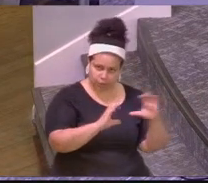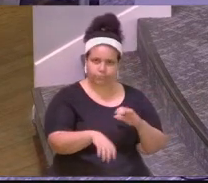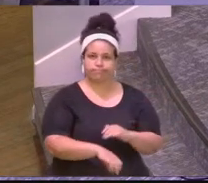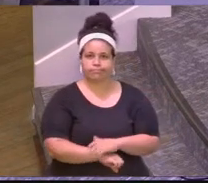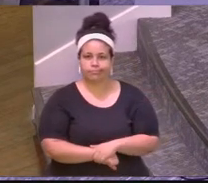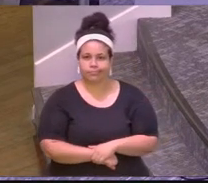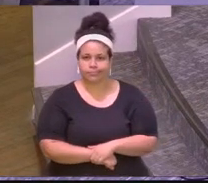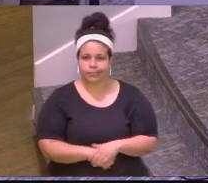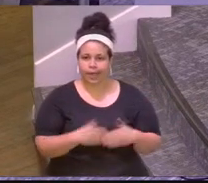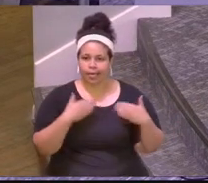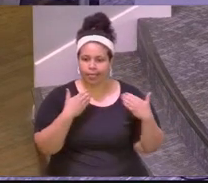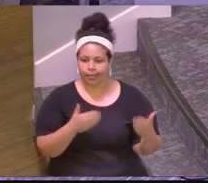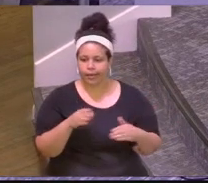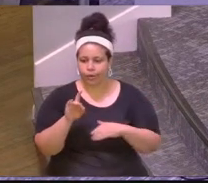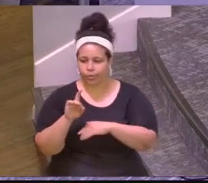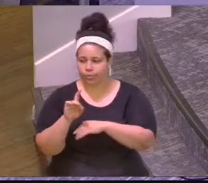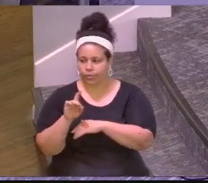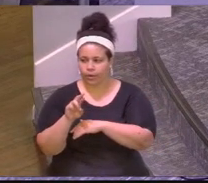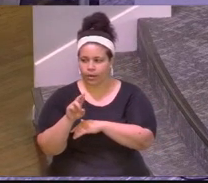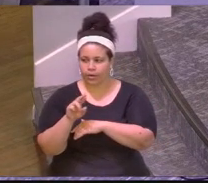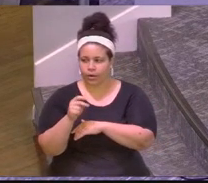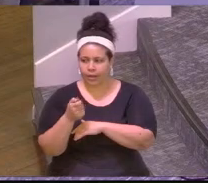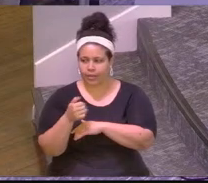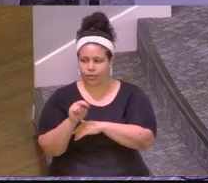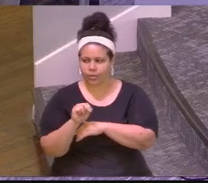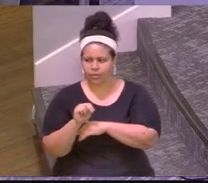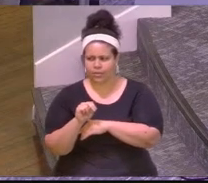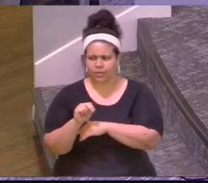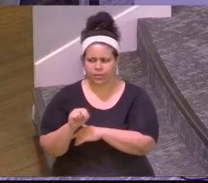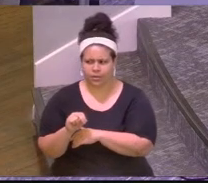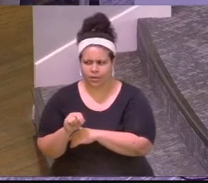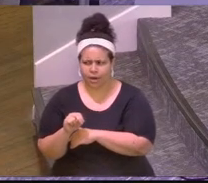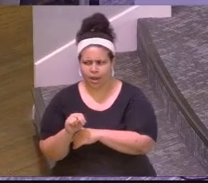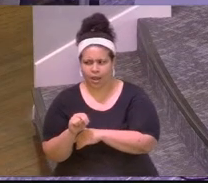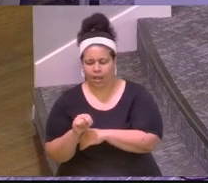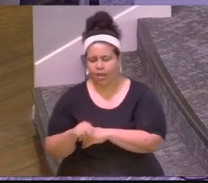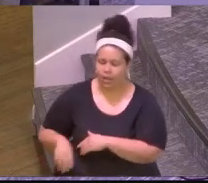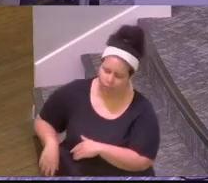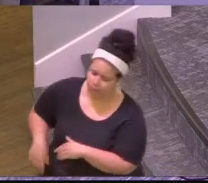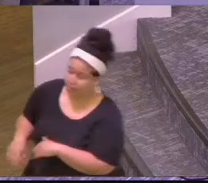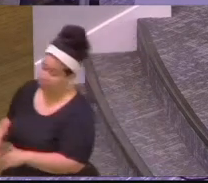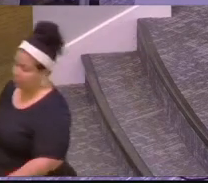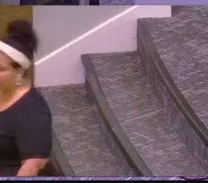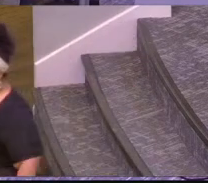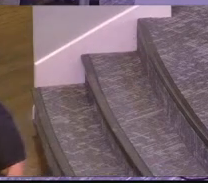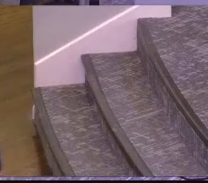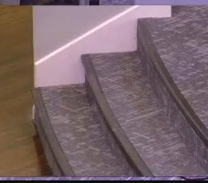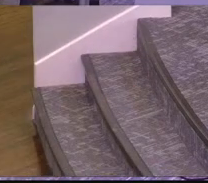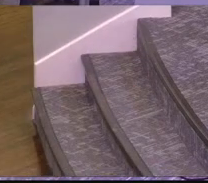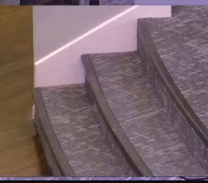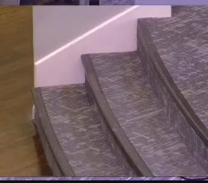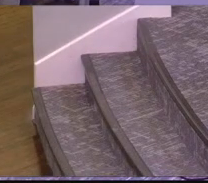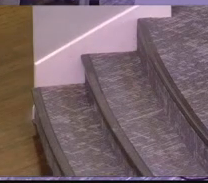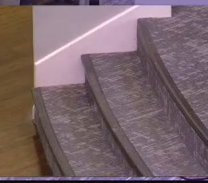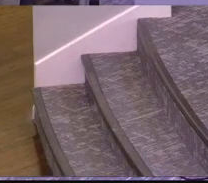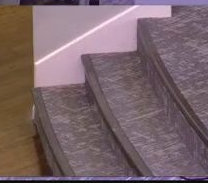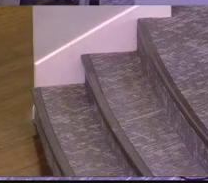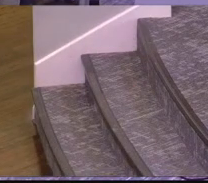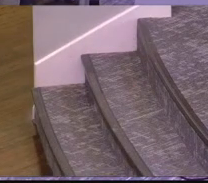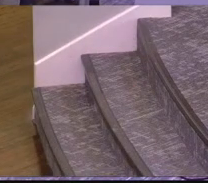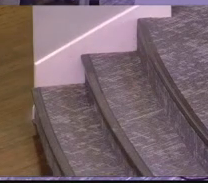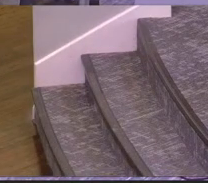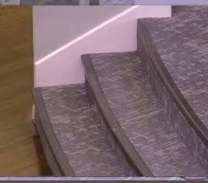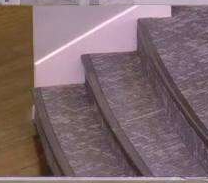Anderson. So I am going to click to that right tab on my computer. So tonight, our goals are